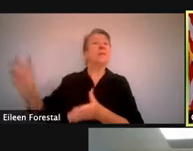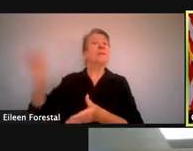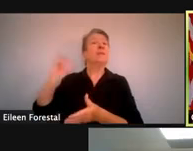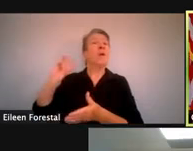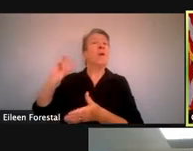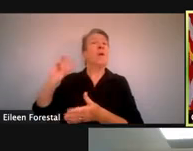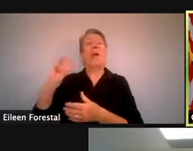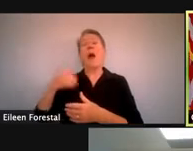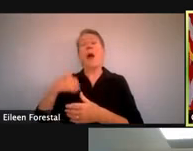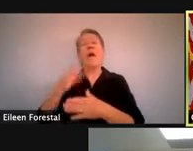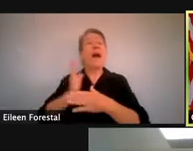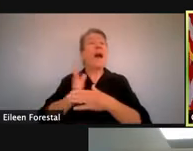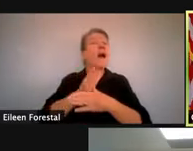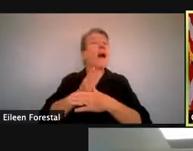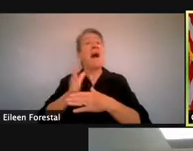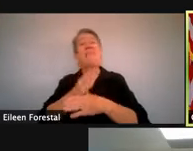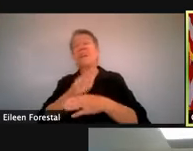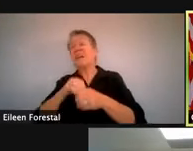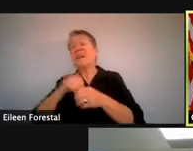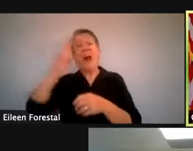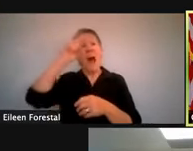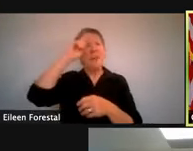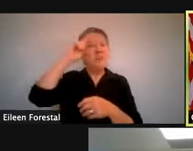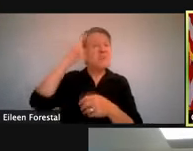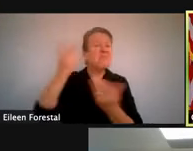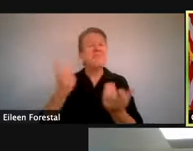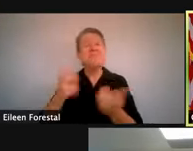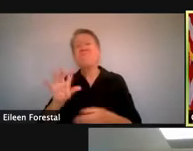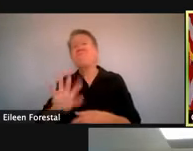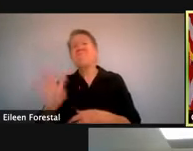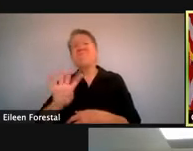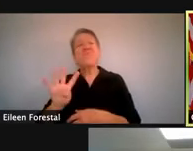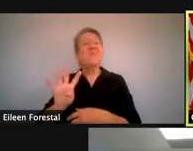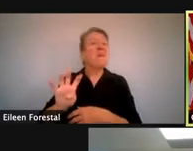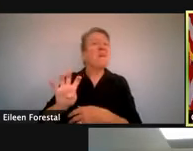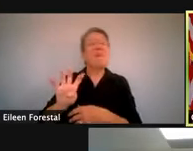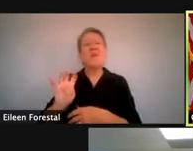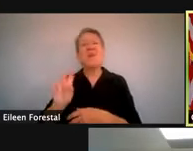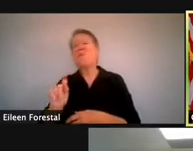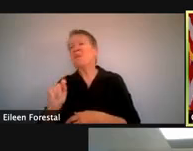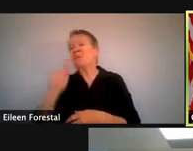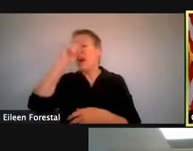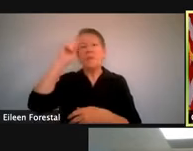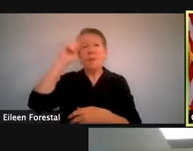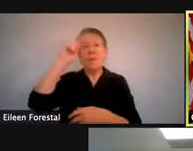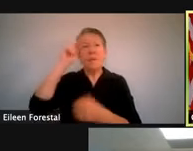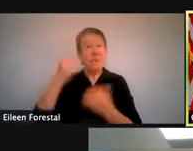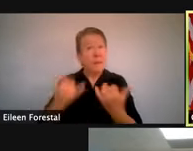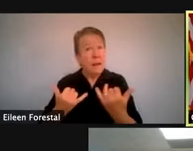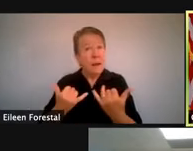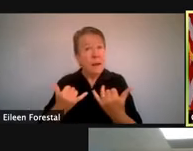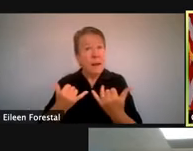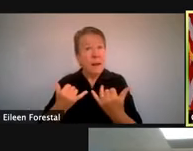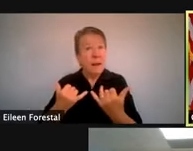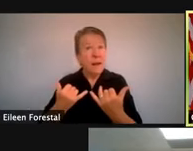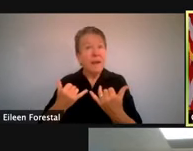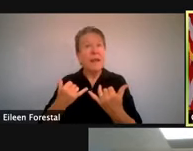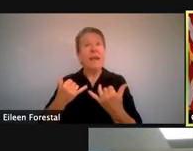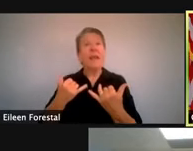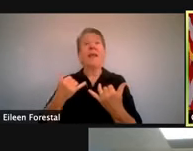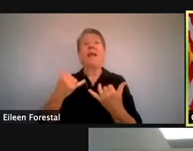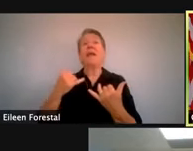census in our hospitals was 420. There are 217 individuals in critical care,